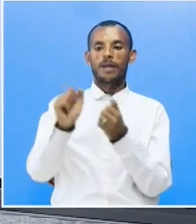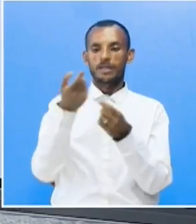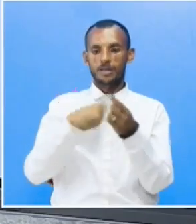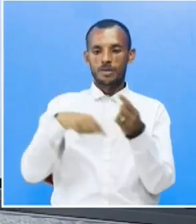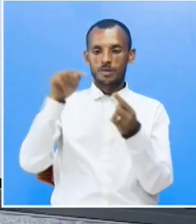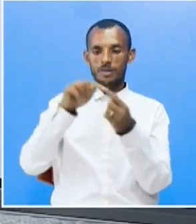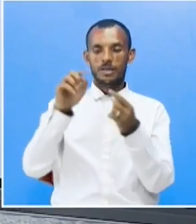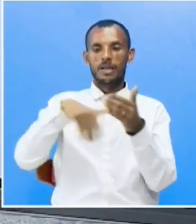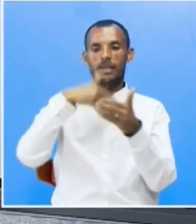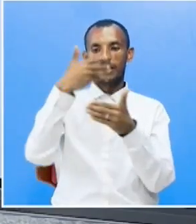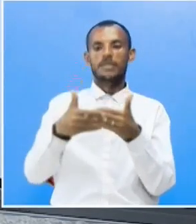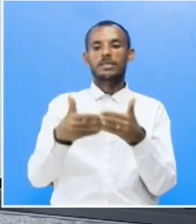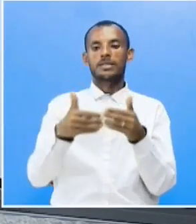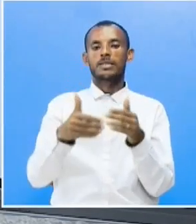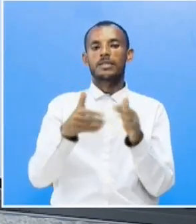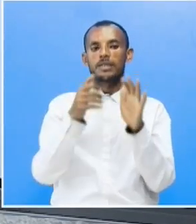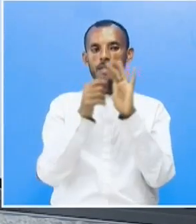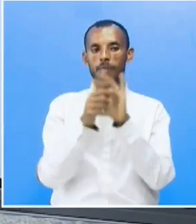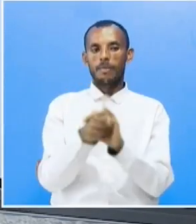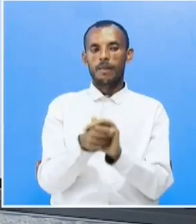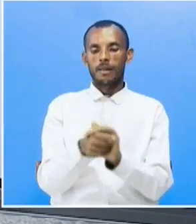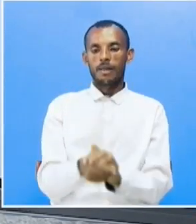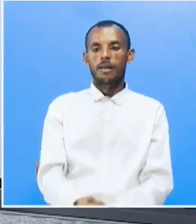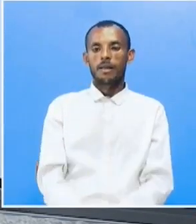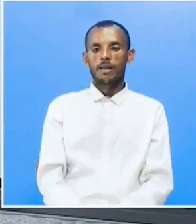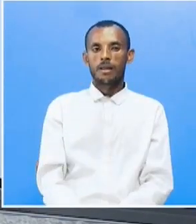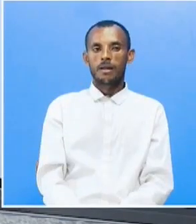the next example.